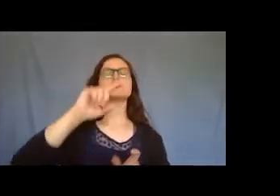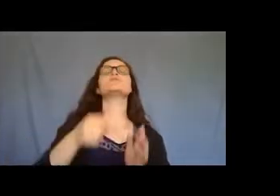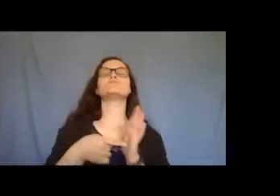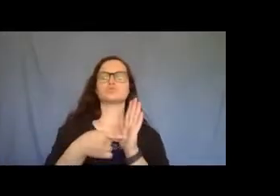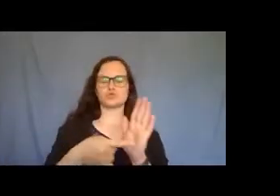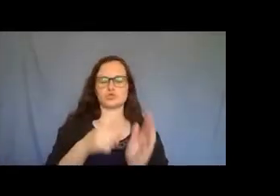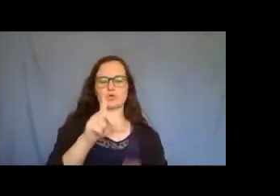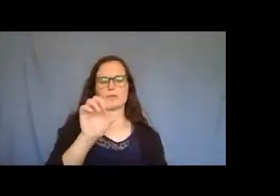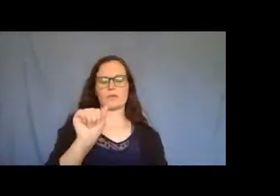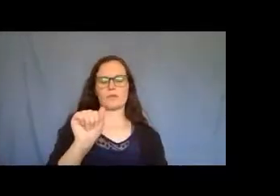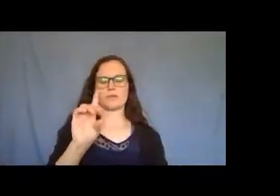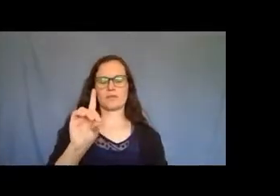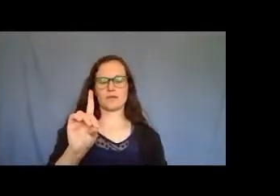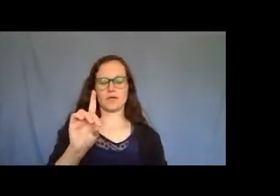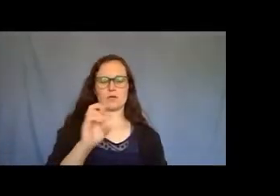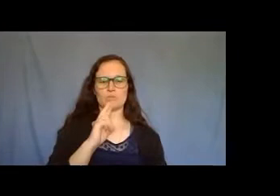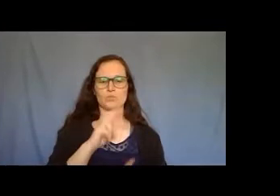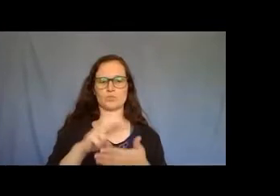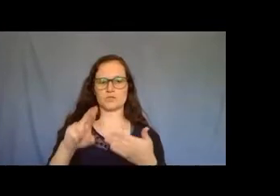single station.